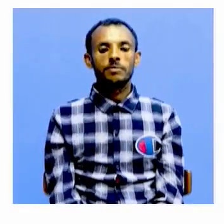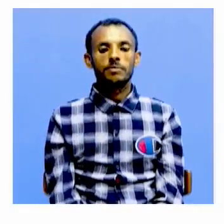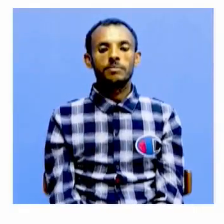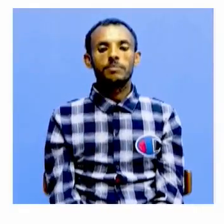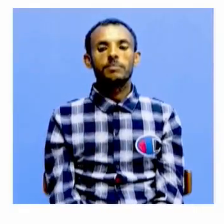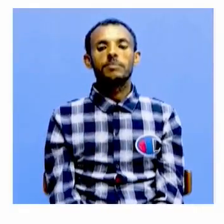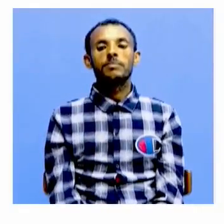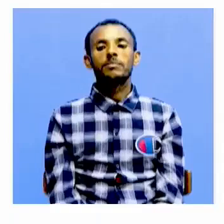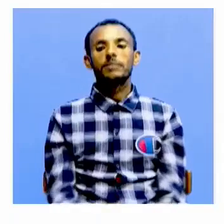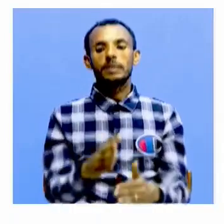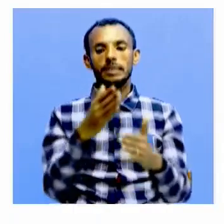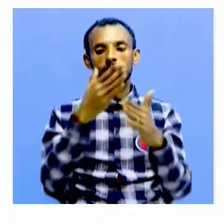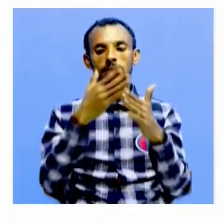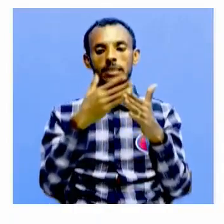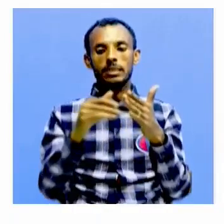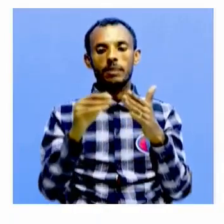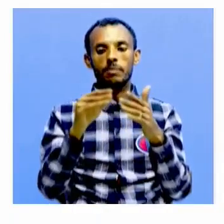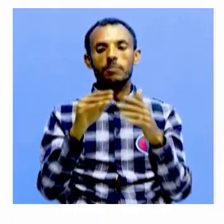Some scholars